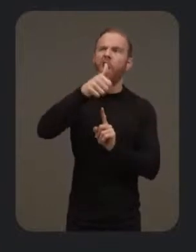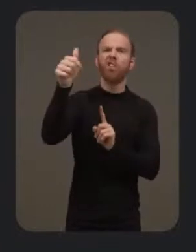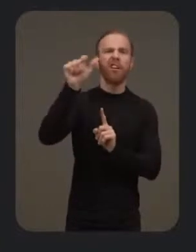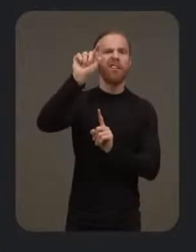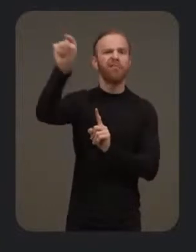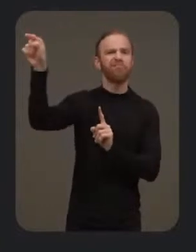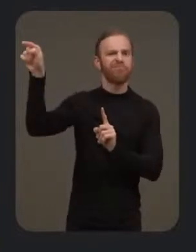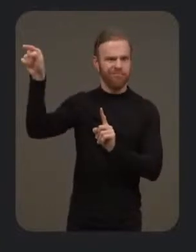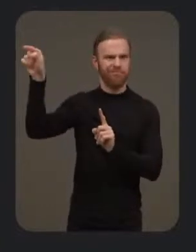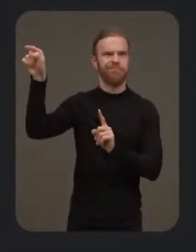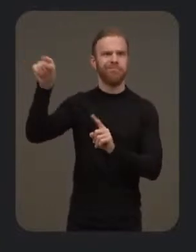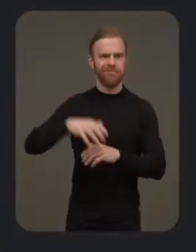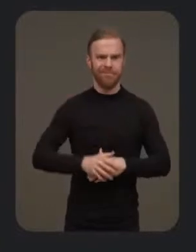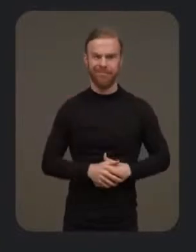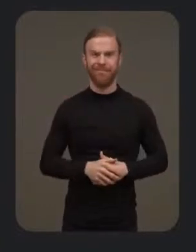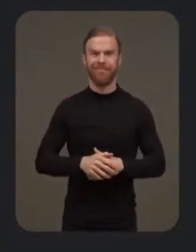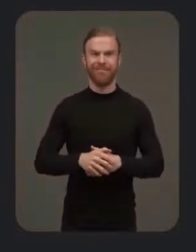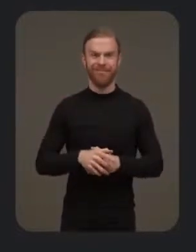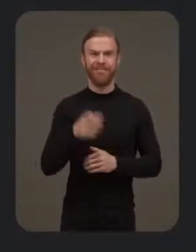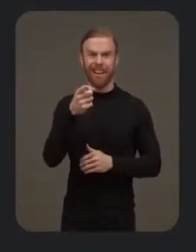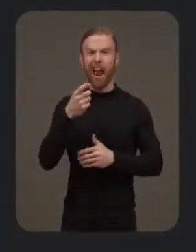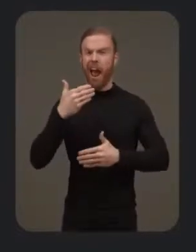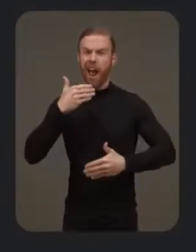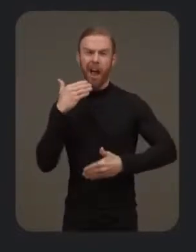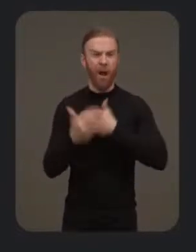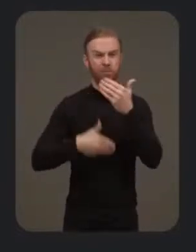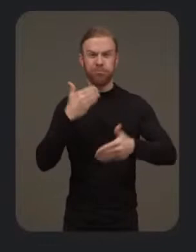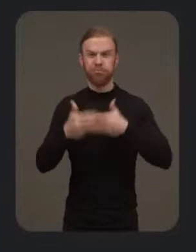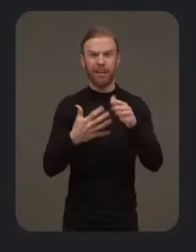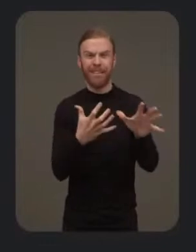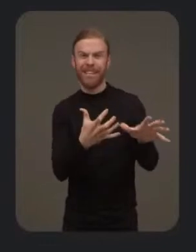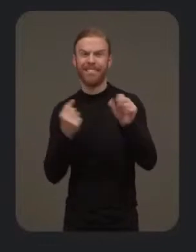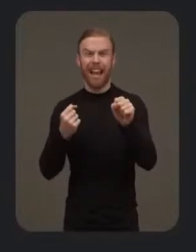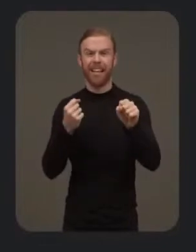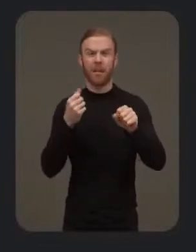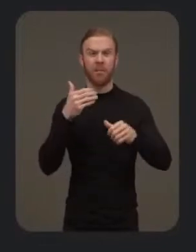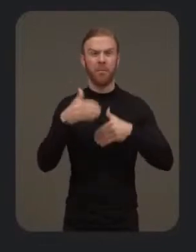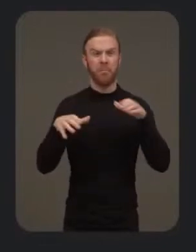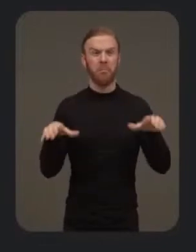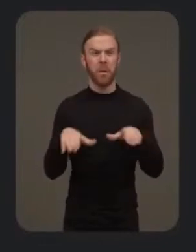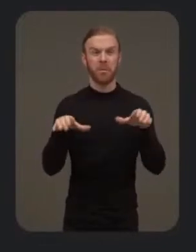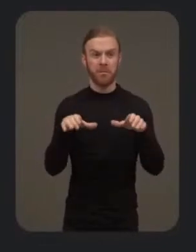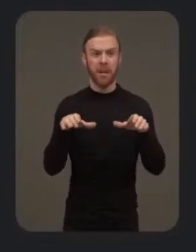there. Look, when you nearly double performance,